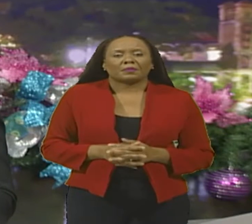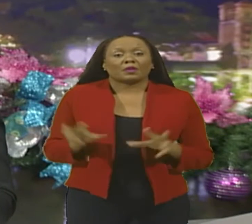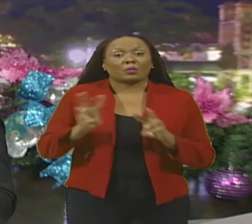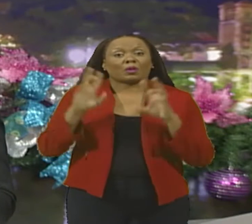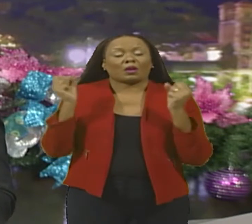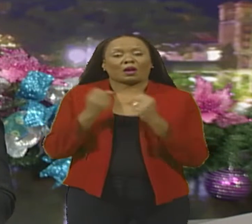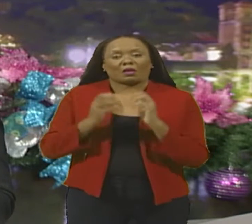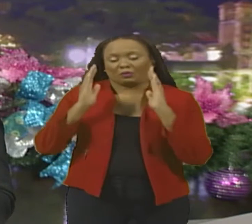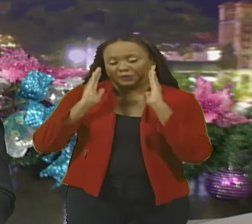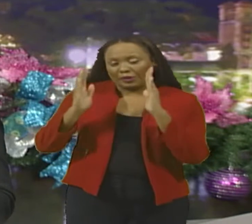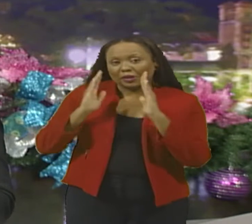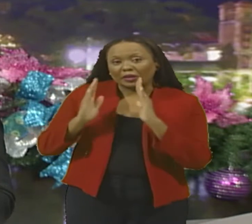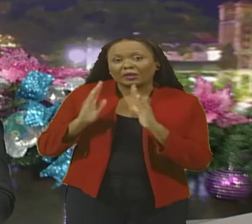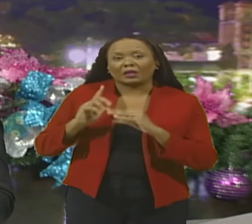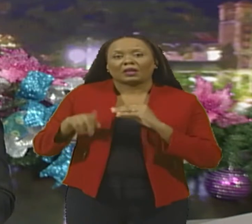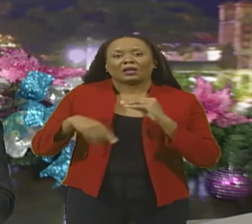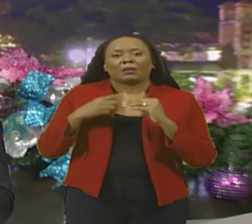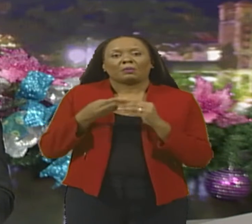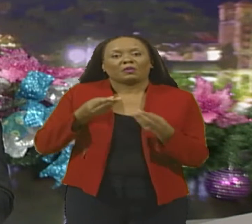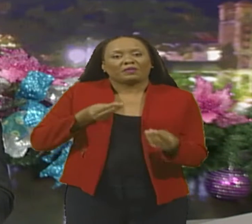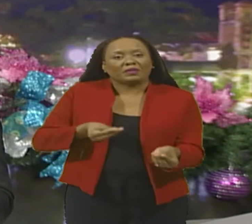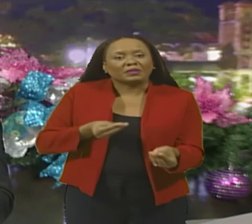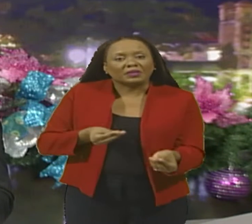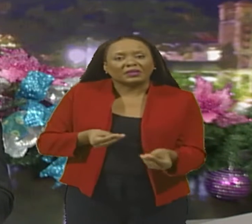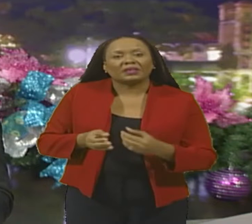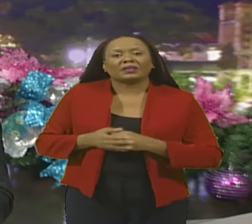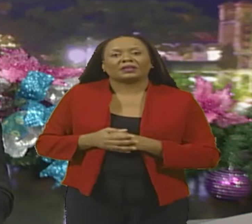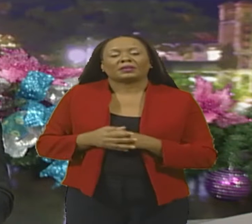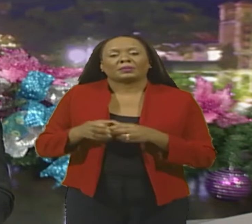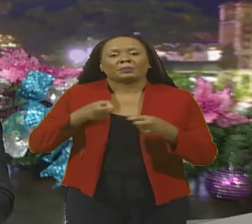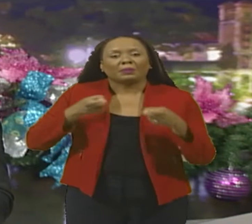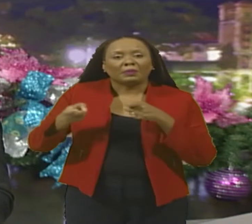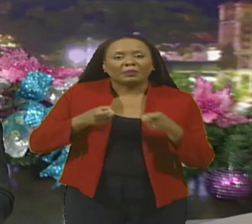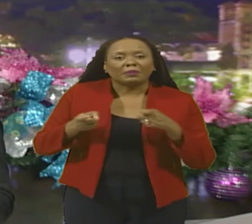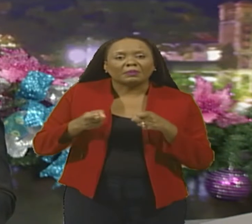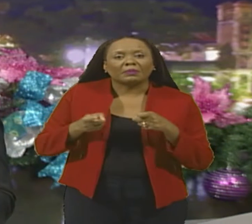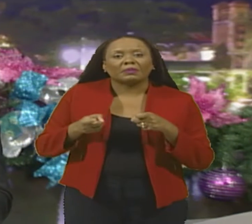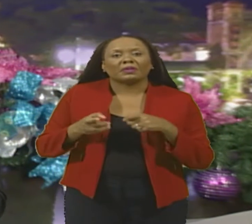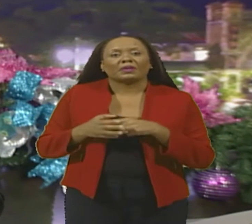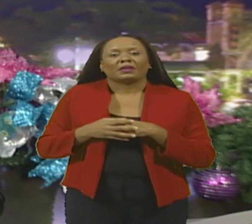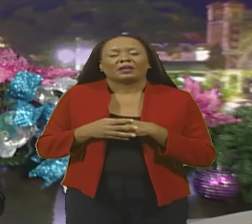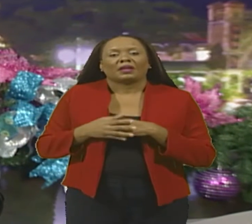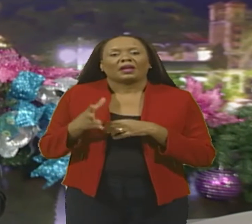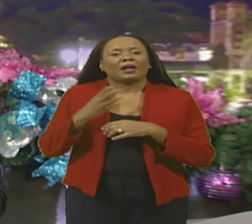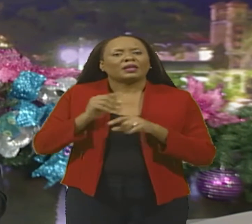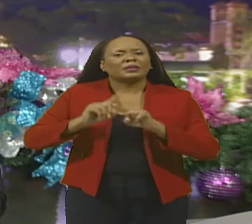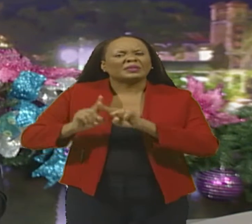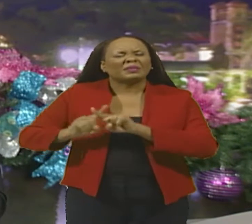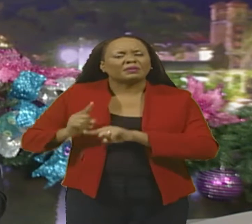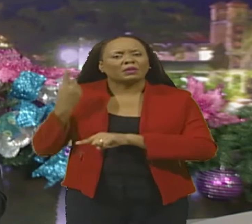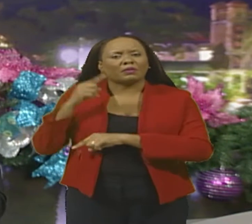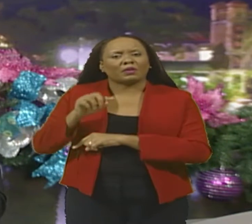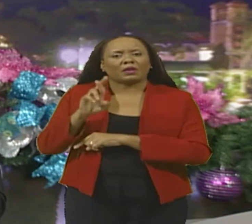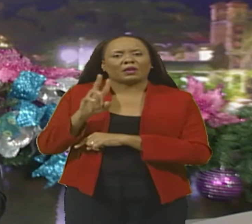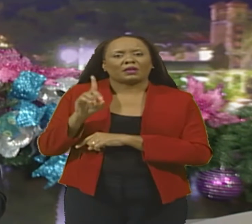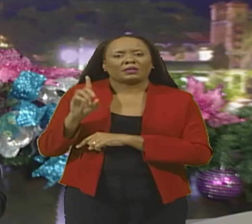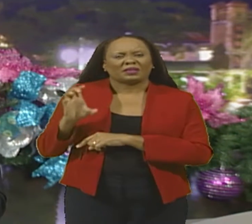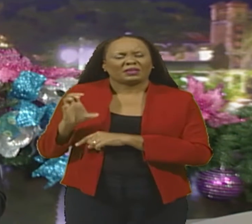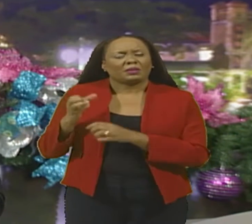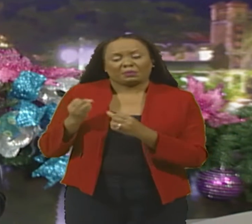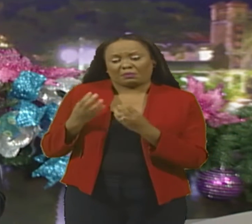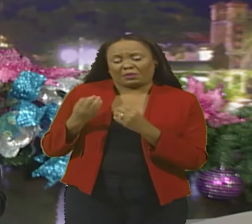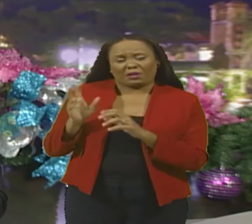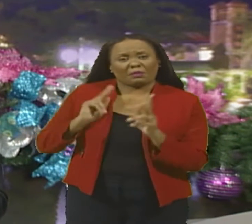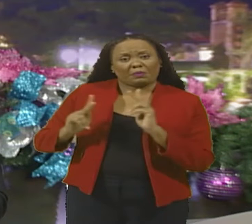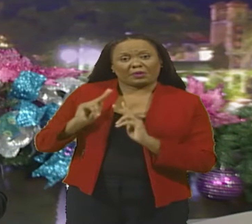The seminar focused on feeding, field management, and budgeting for RDC clients, many of whom are poultry and pig farmers. Mr.